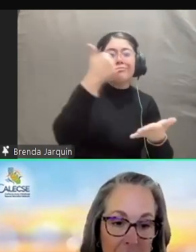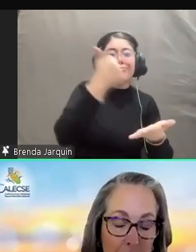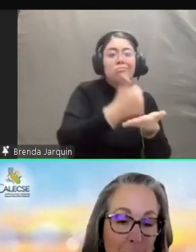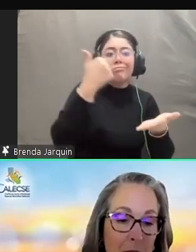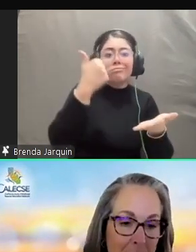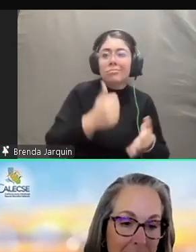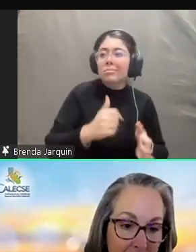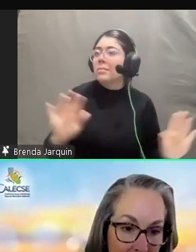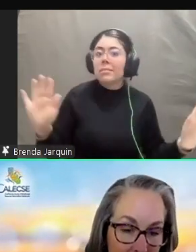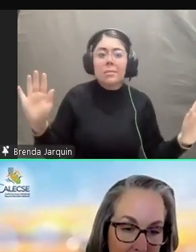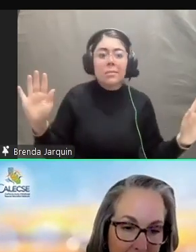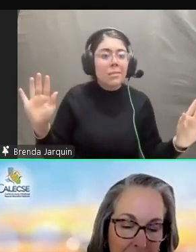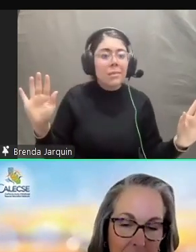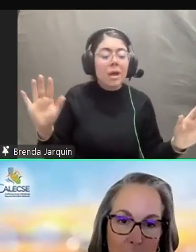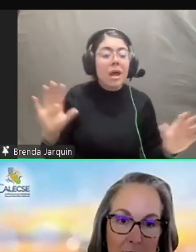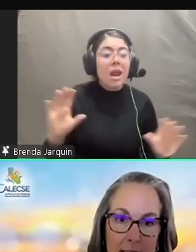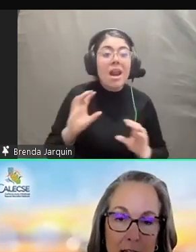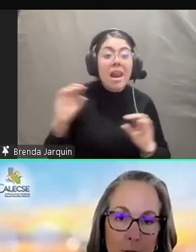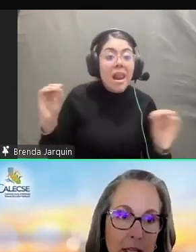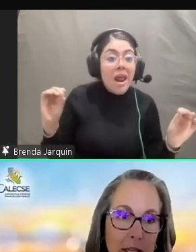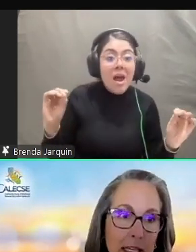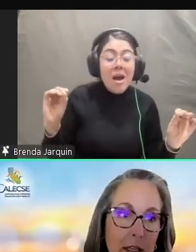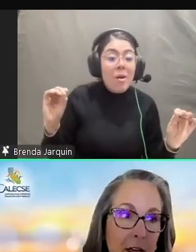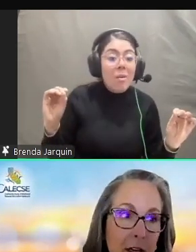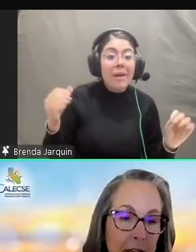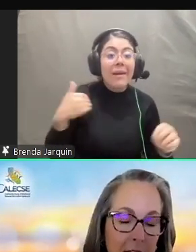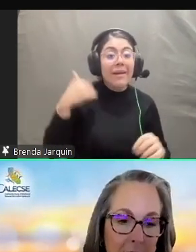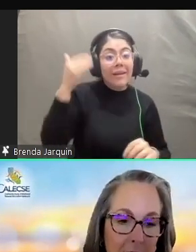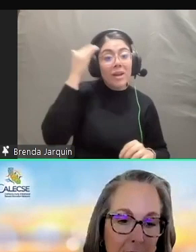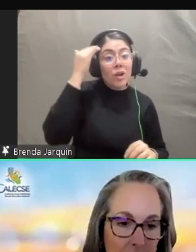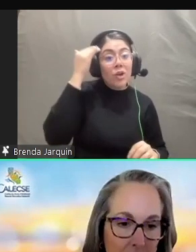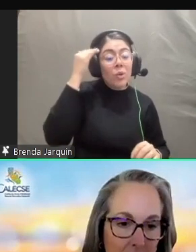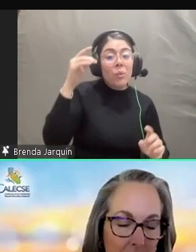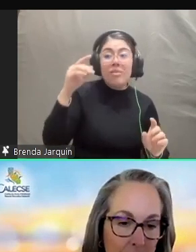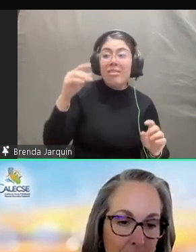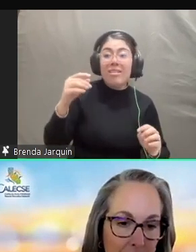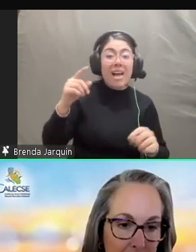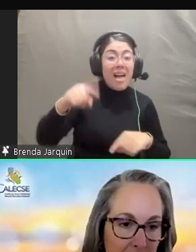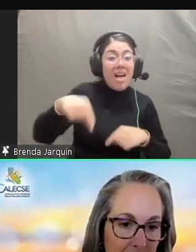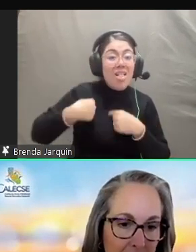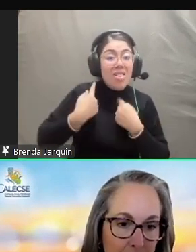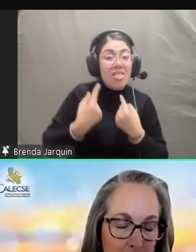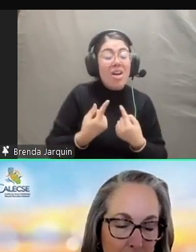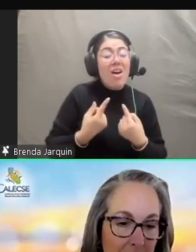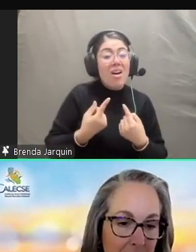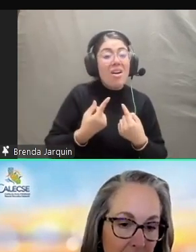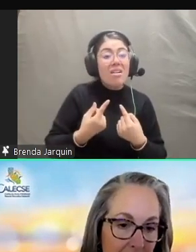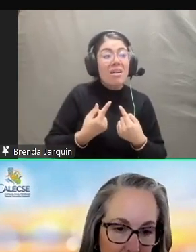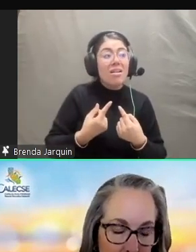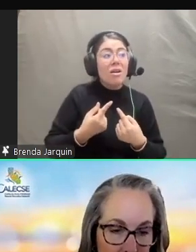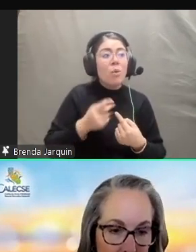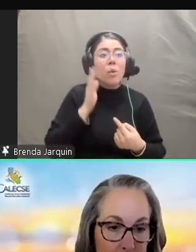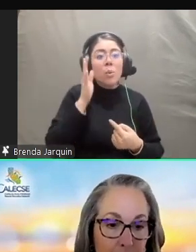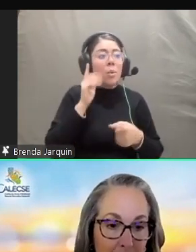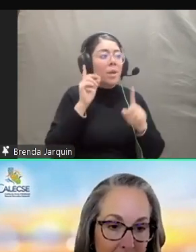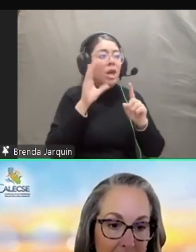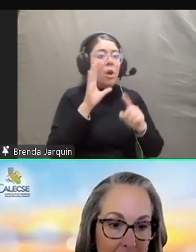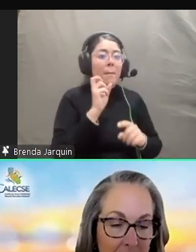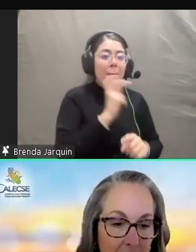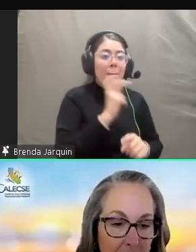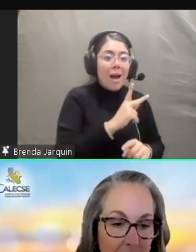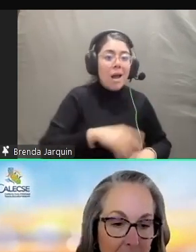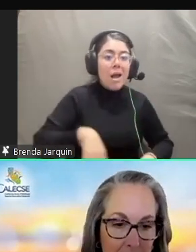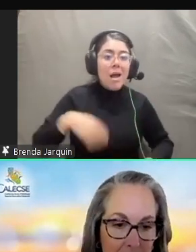how many years until we went back. And it was, I believe, the initial agreement was developed when legislation was